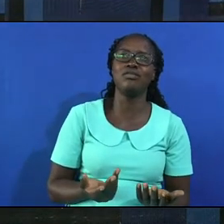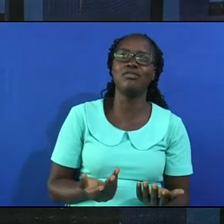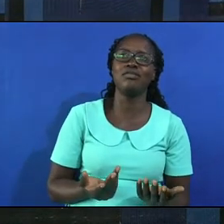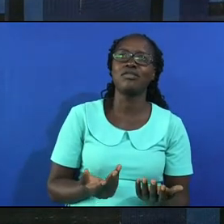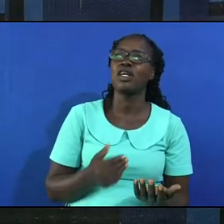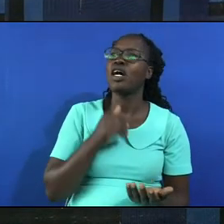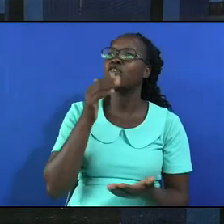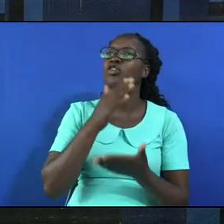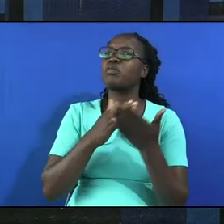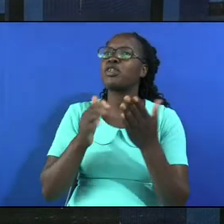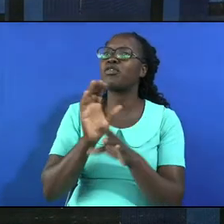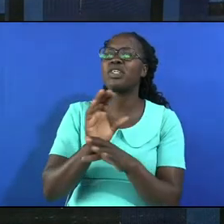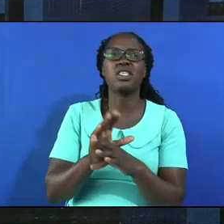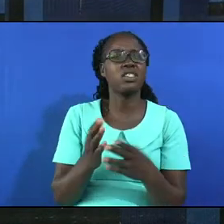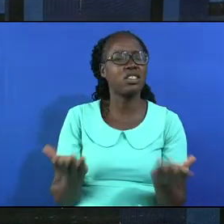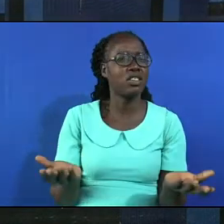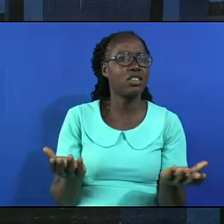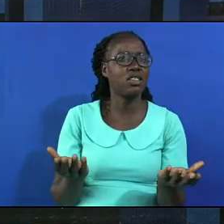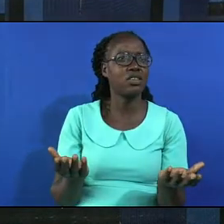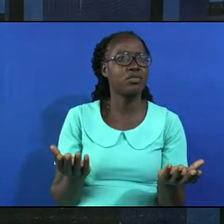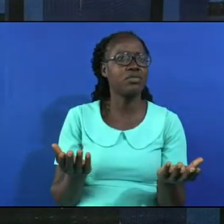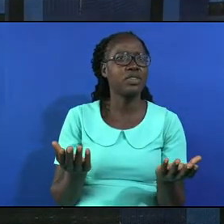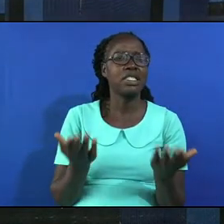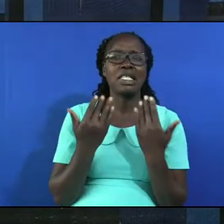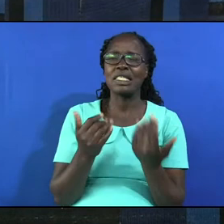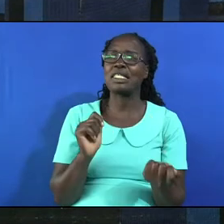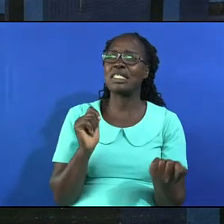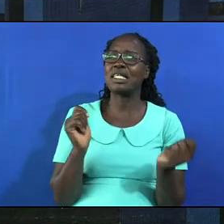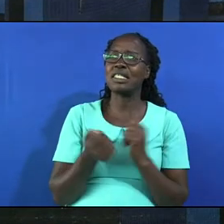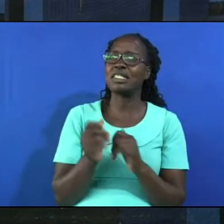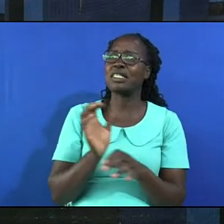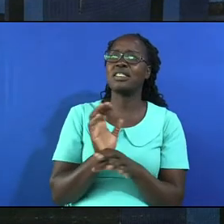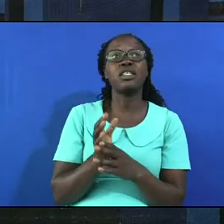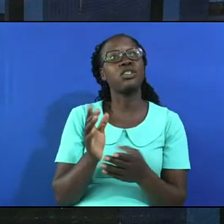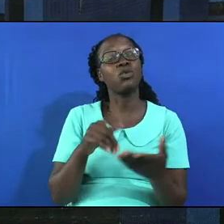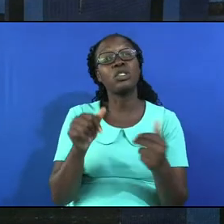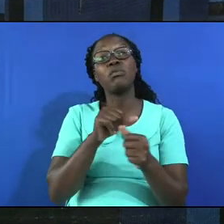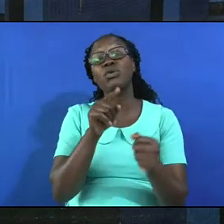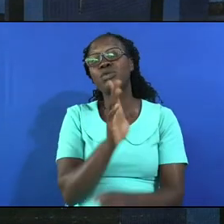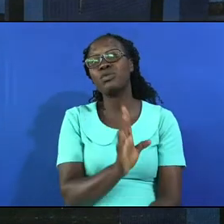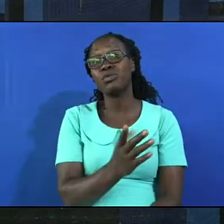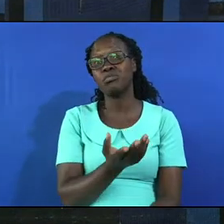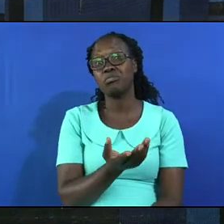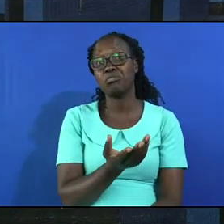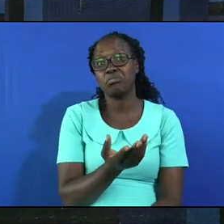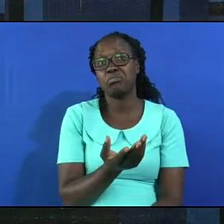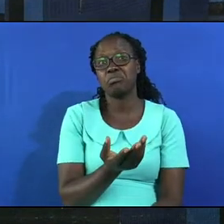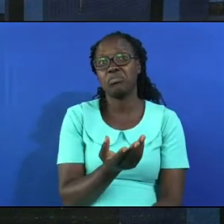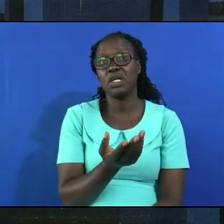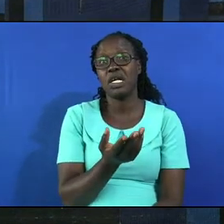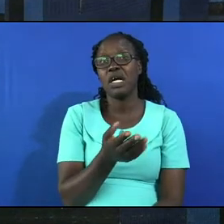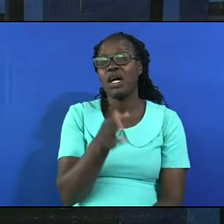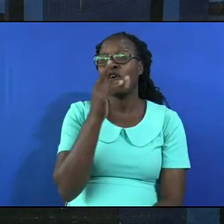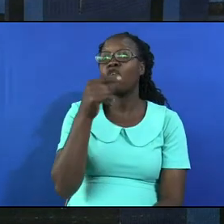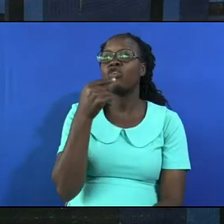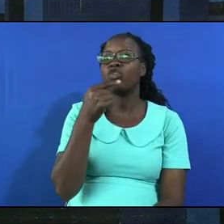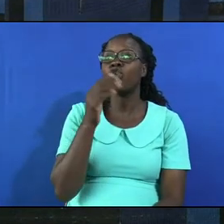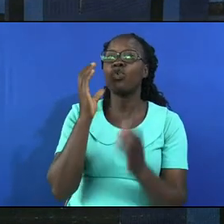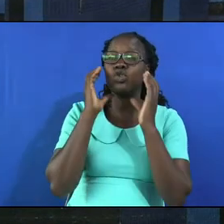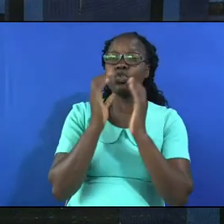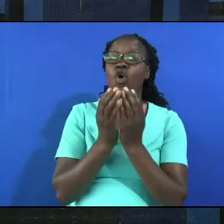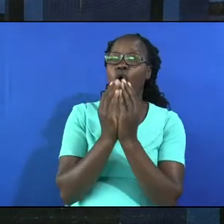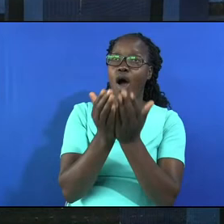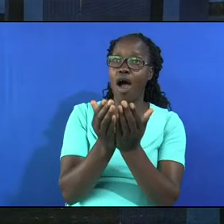Are you not part of the church? Oh, things are really changing in this church. What about you? God told